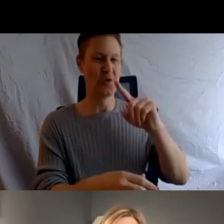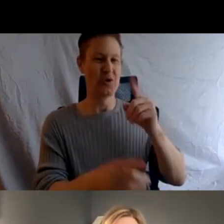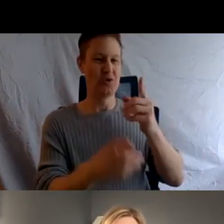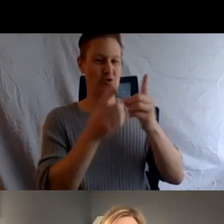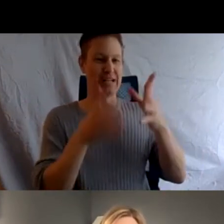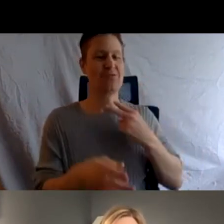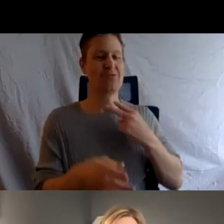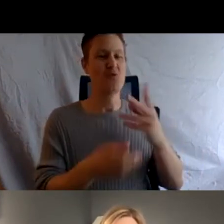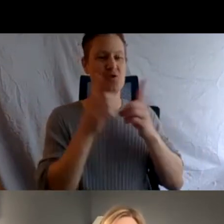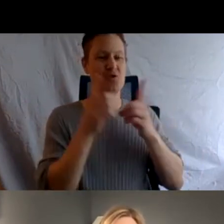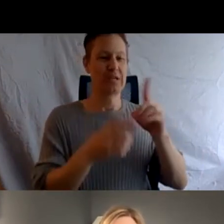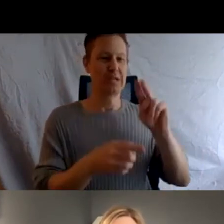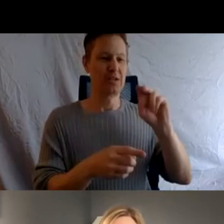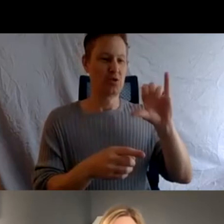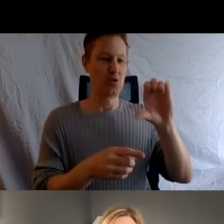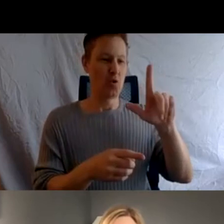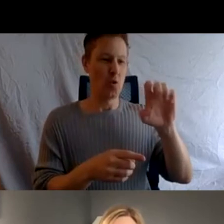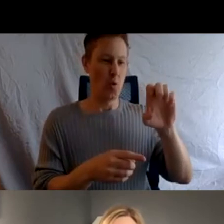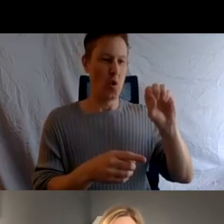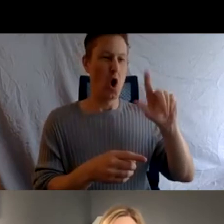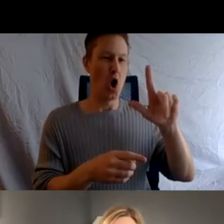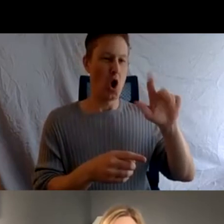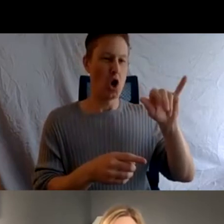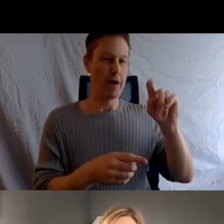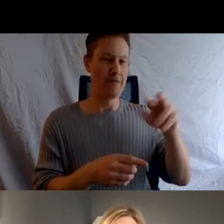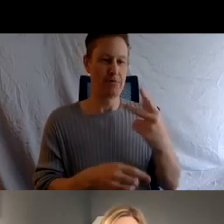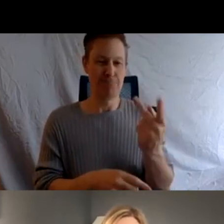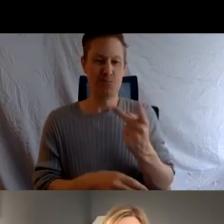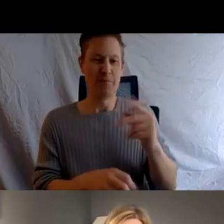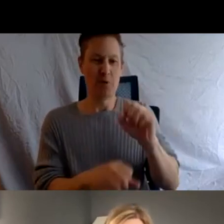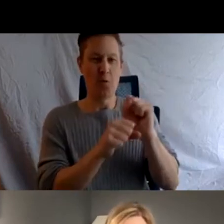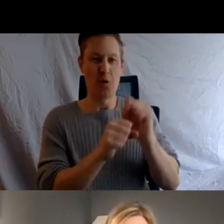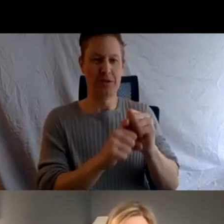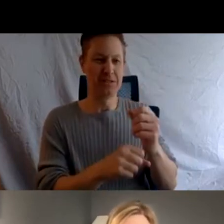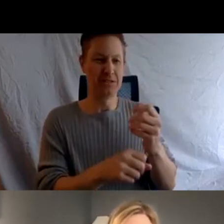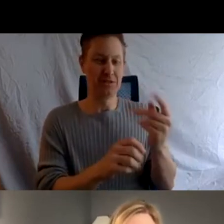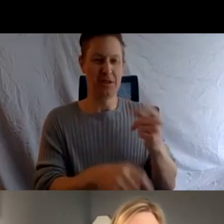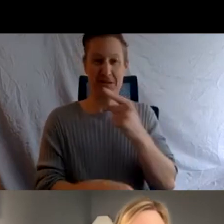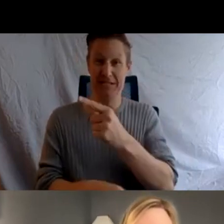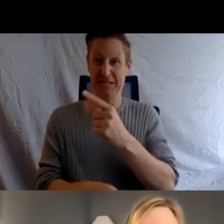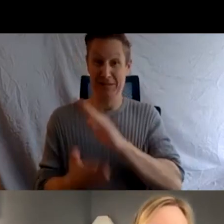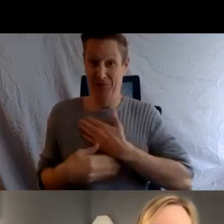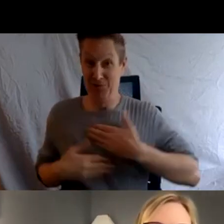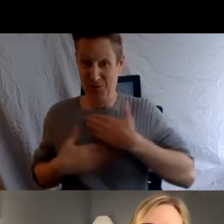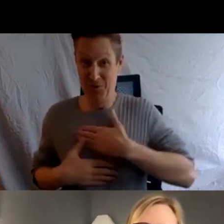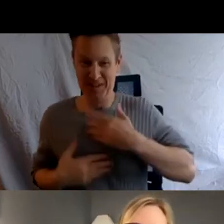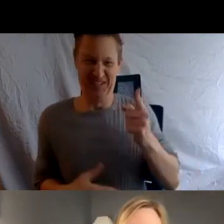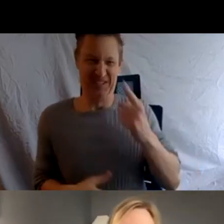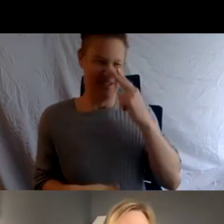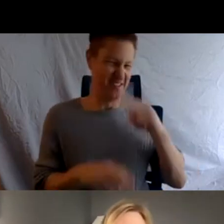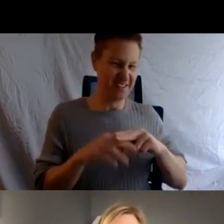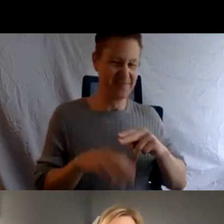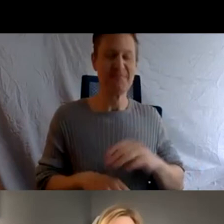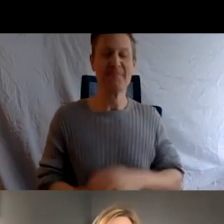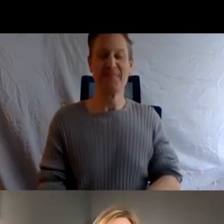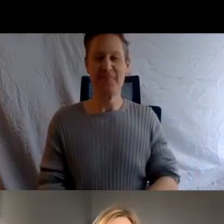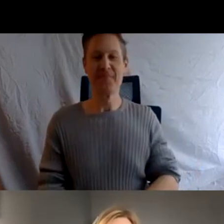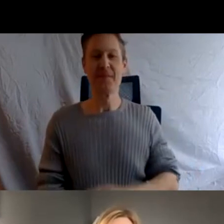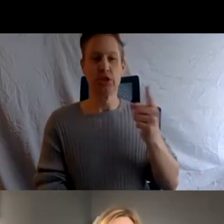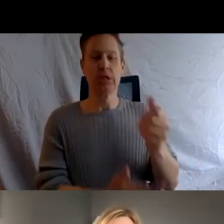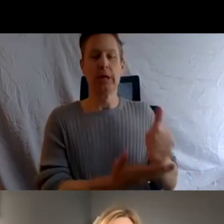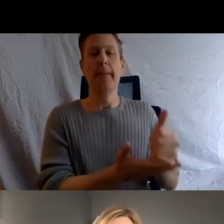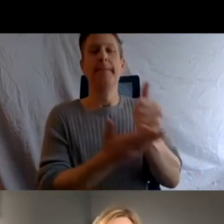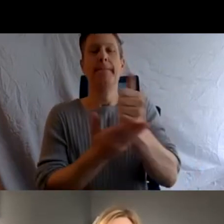with Hartley, and I think he had a blast doing it, if I may speak for you, because she's a lot of fun, and she really helped him